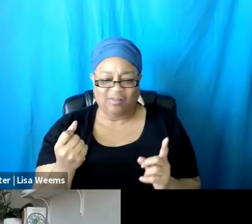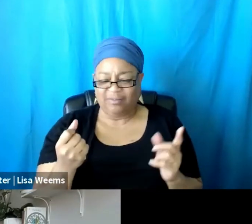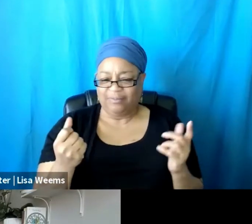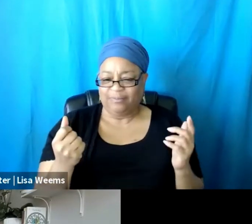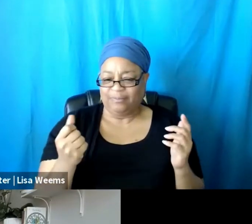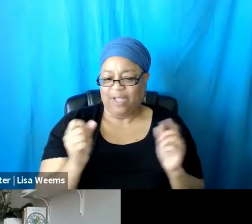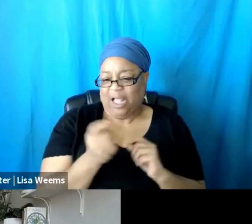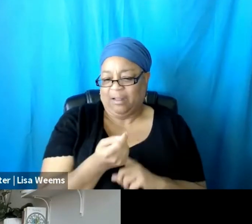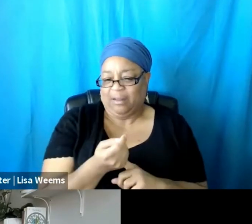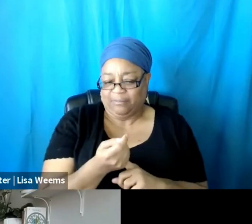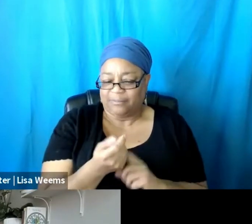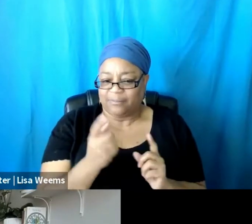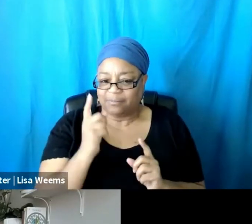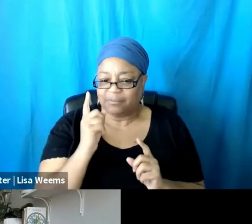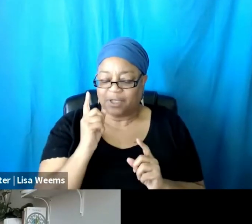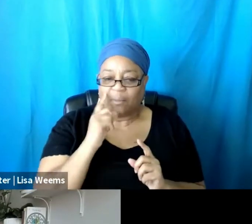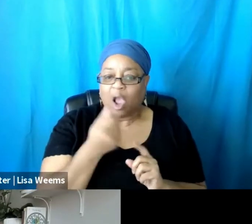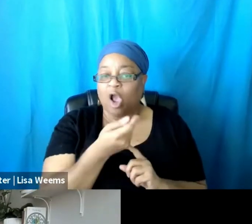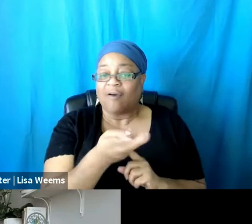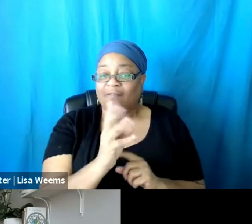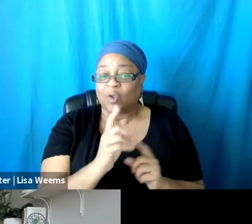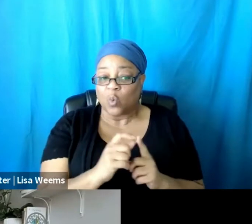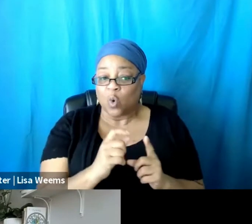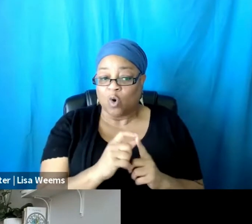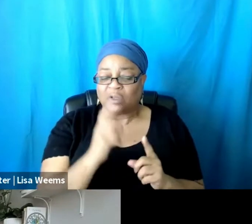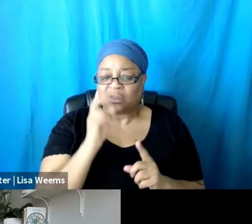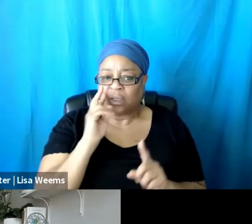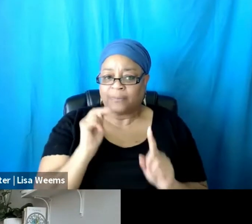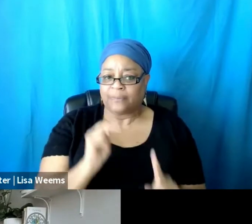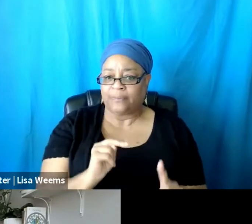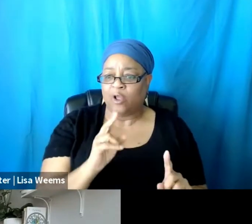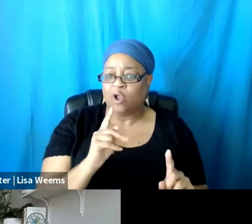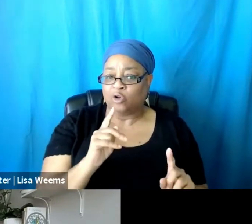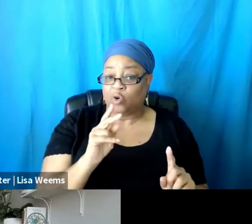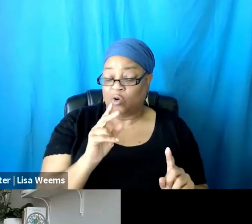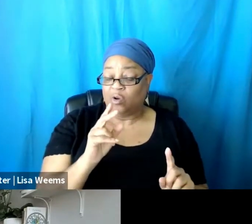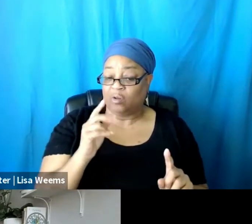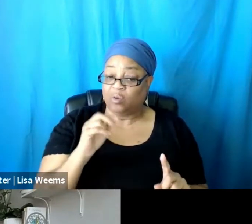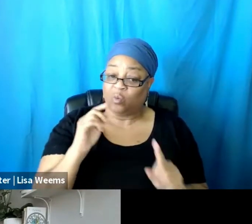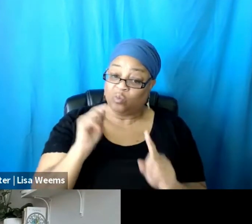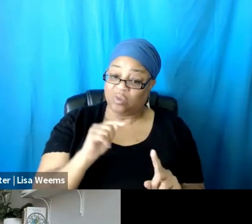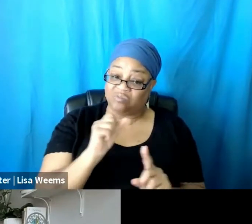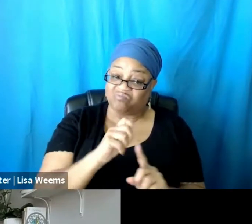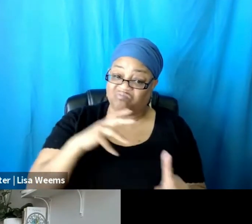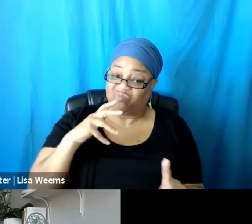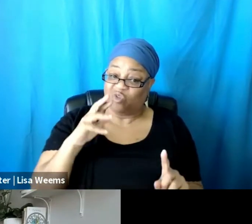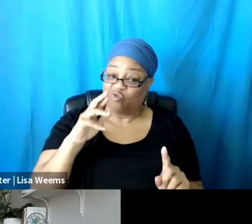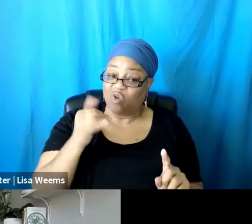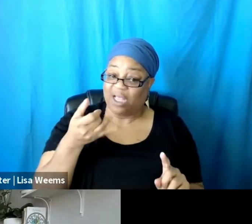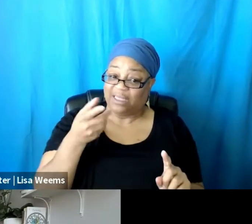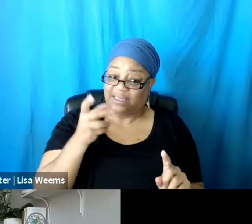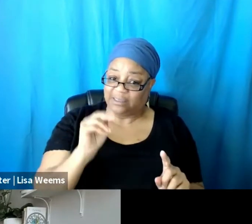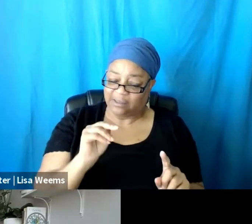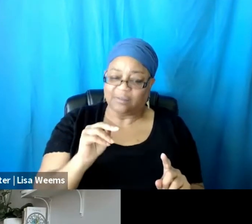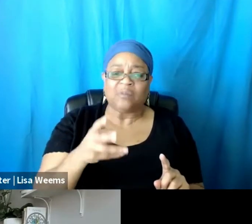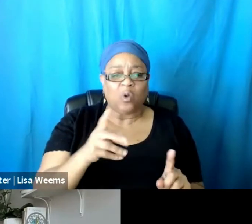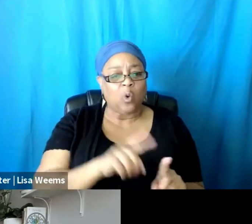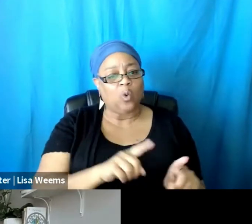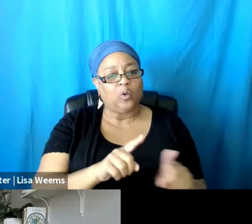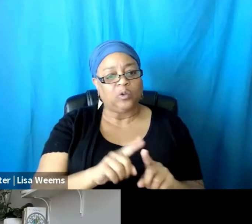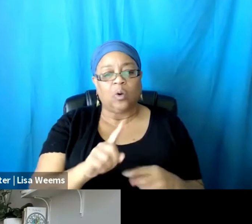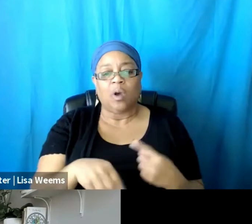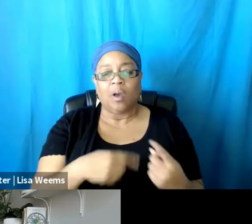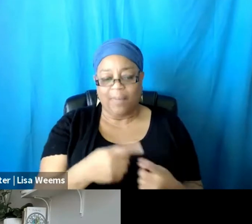do want to point out that while racism is targeted here, this could also be about health equity. This could be about